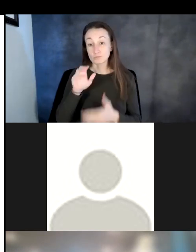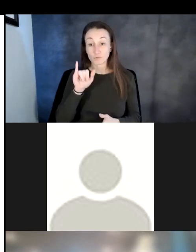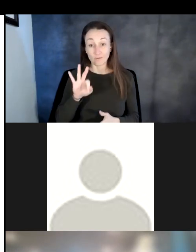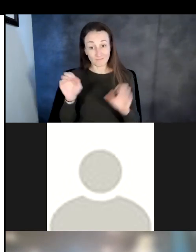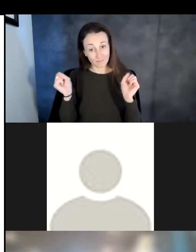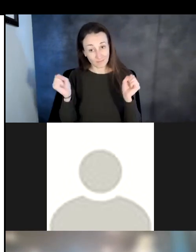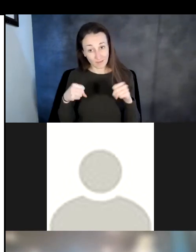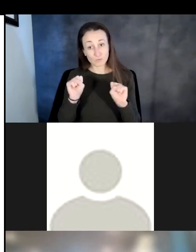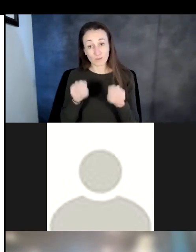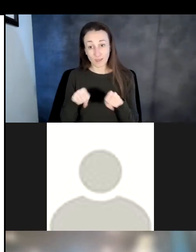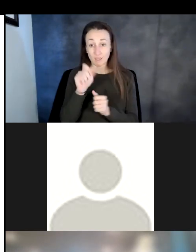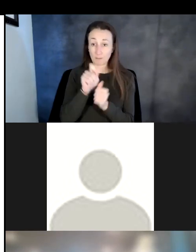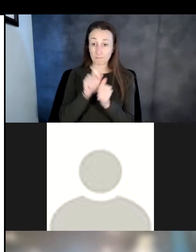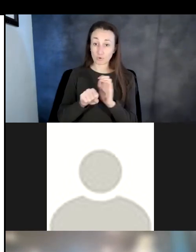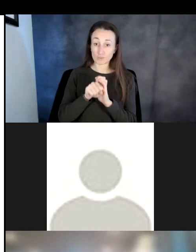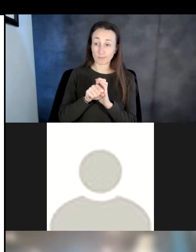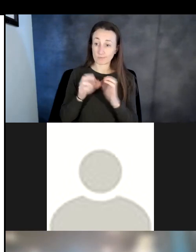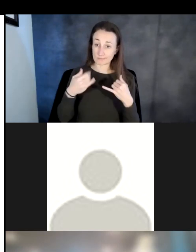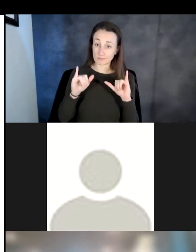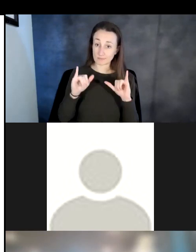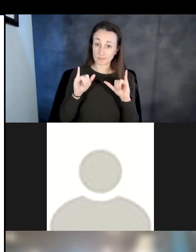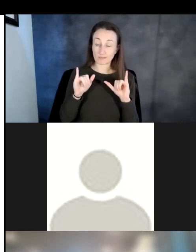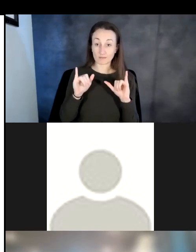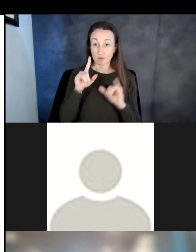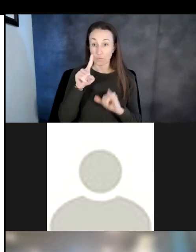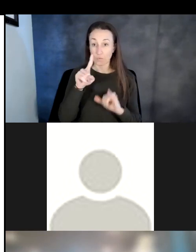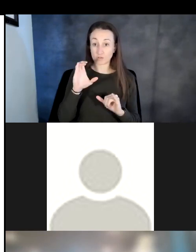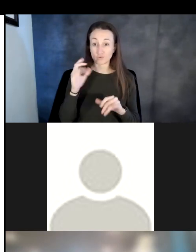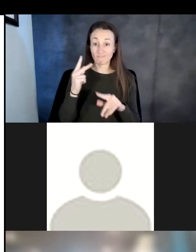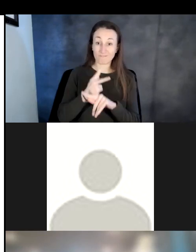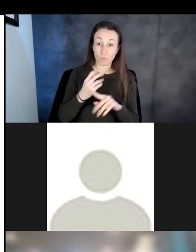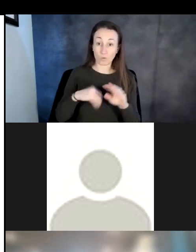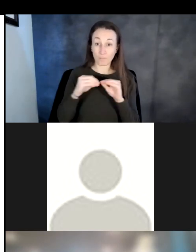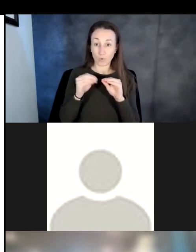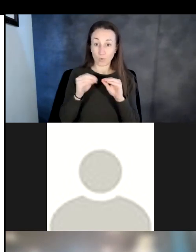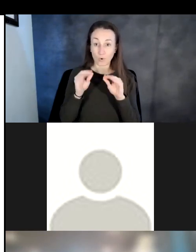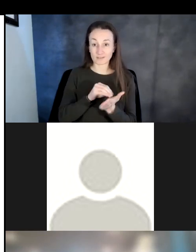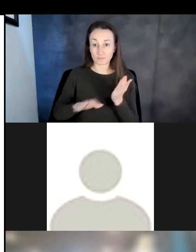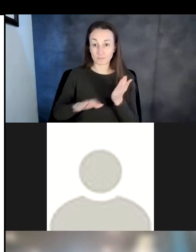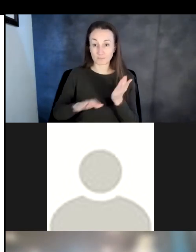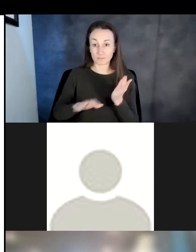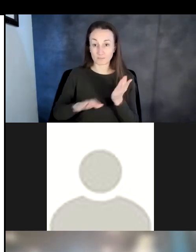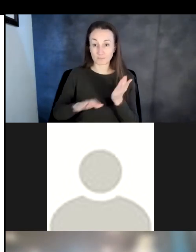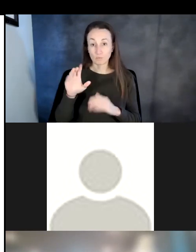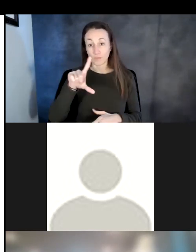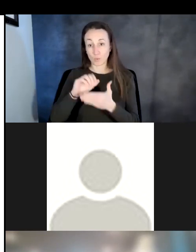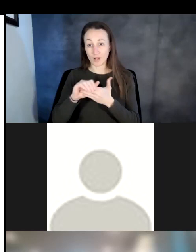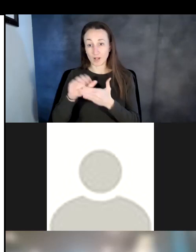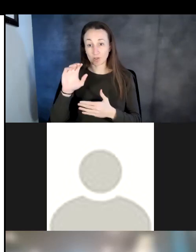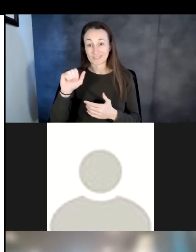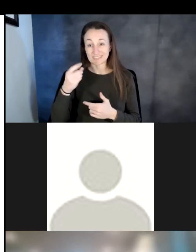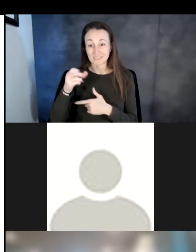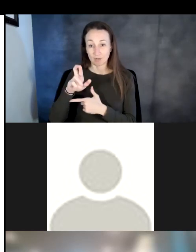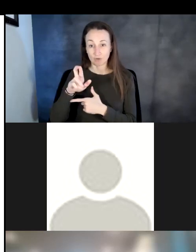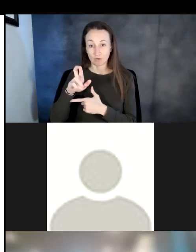get per sample better, but we're still 100-fold more expensive than that $20 Sanger sequencing